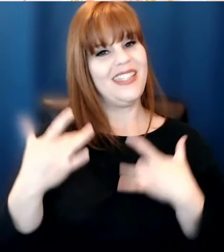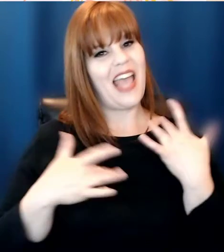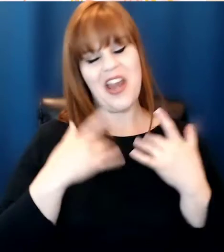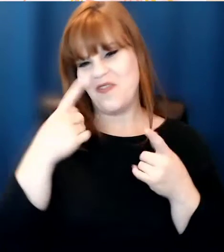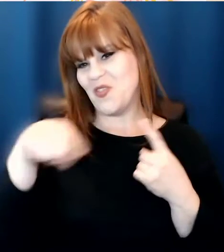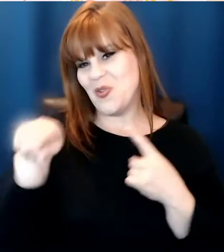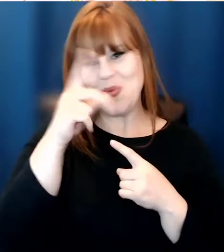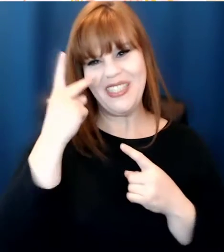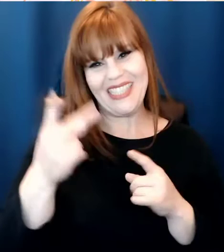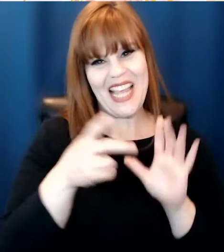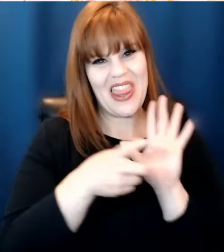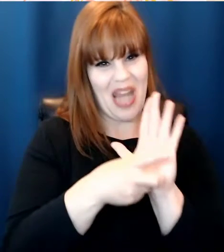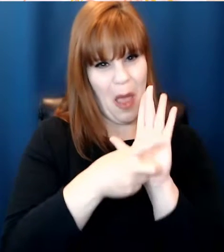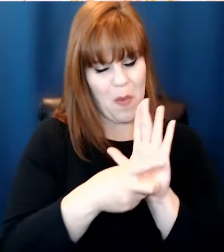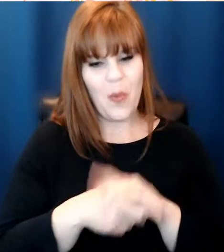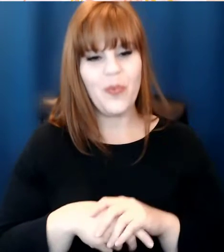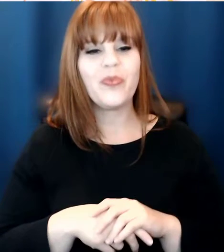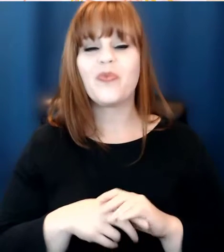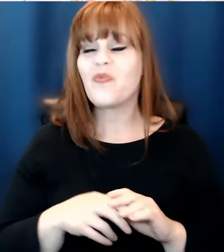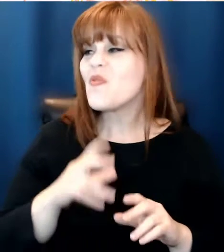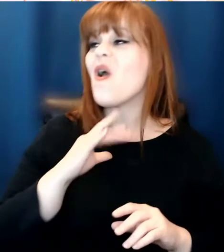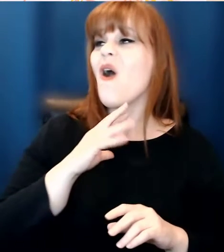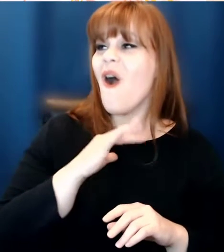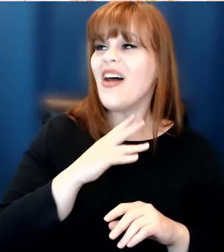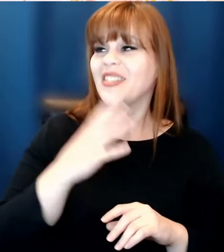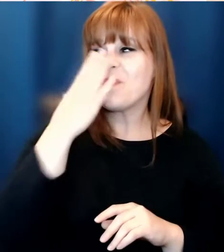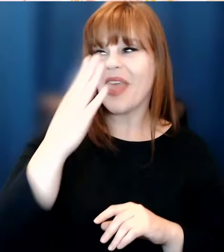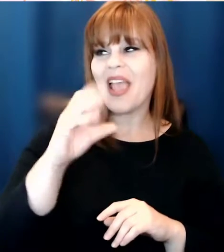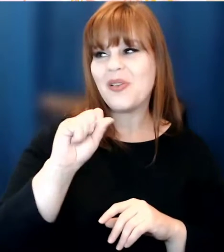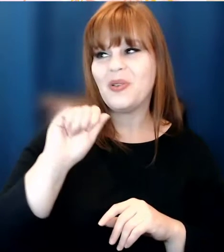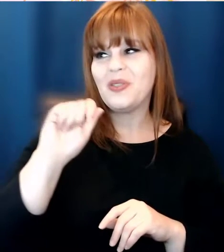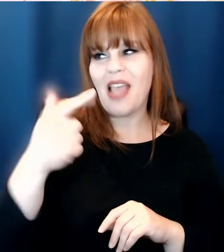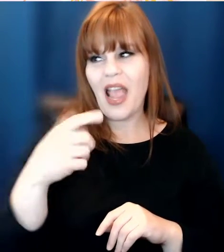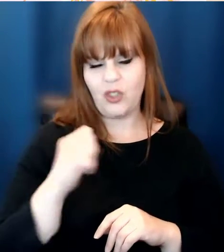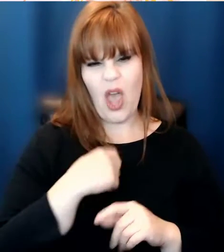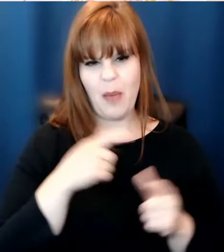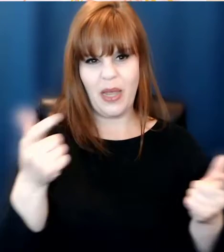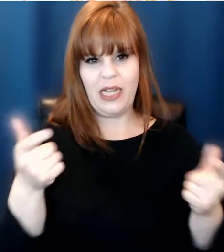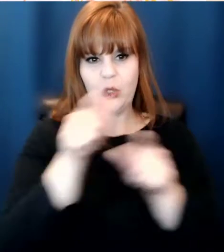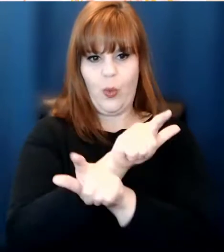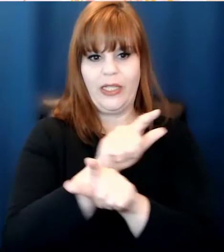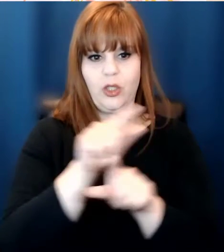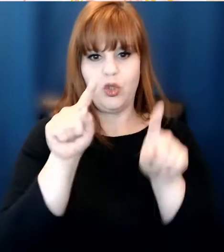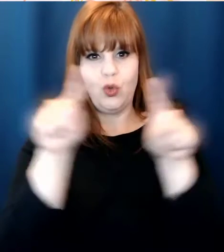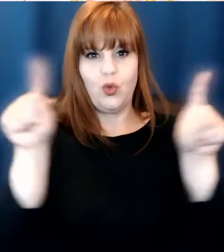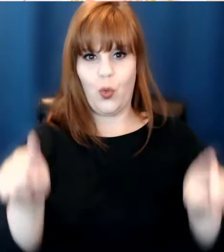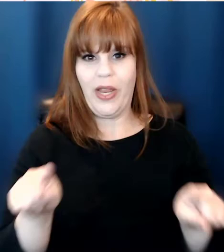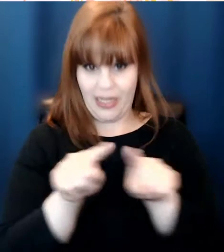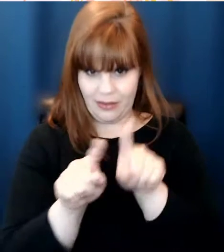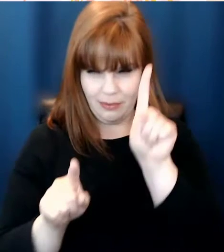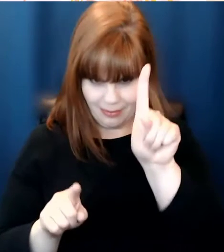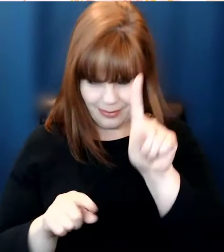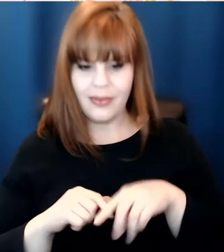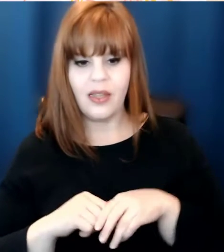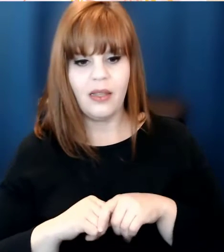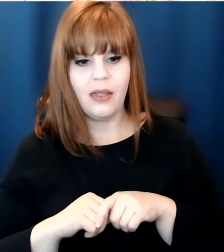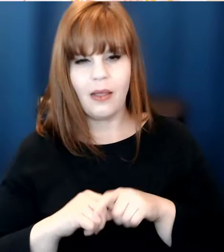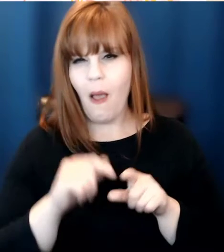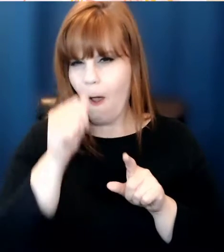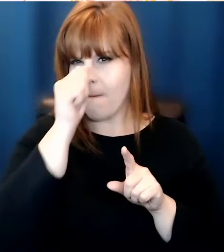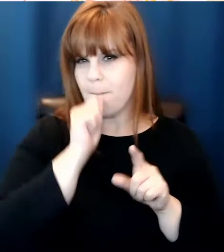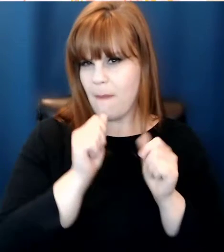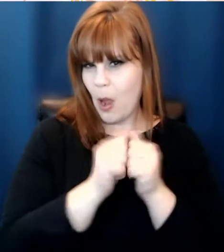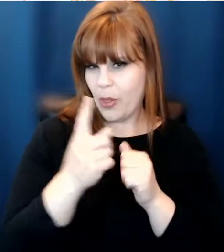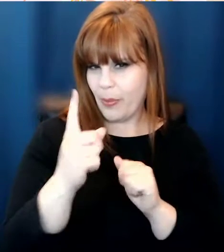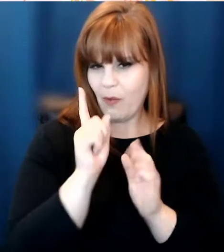guys to see the demo. Awesome. Thanks so much, Sage. Just going to switch up the screens here. Just